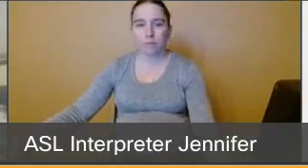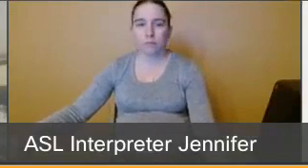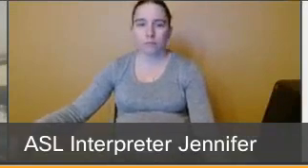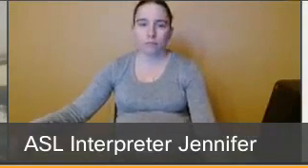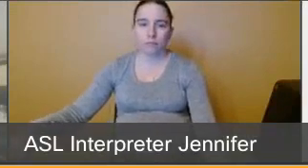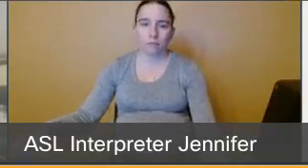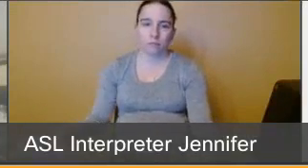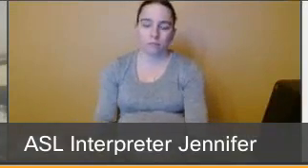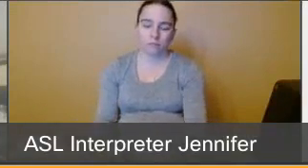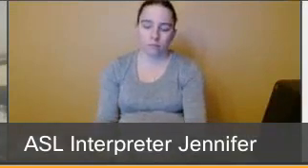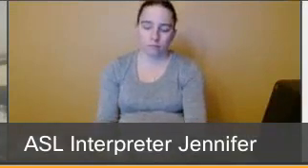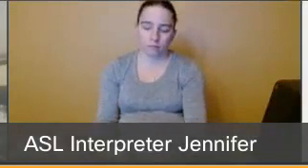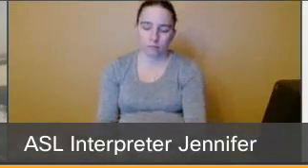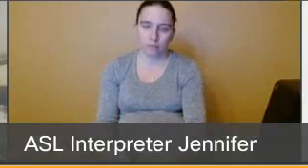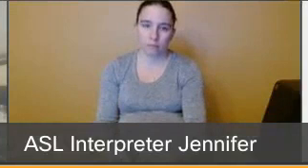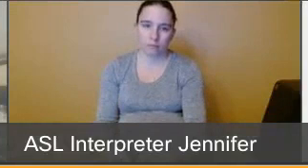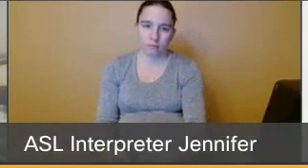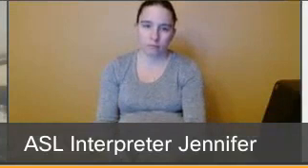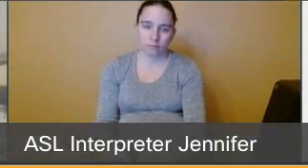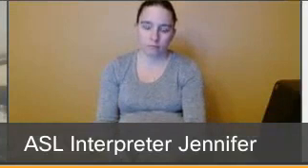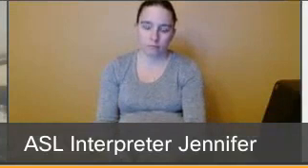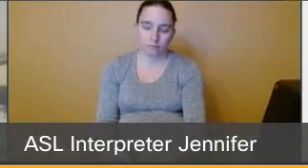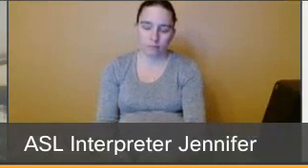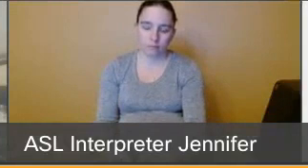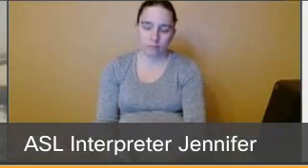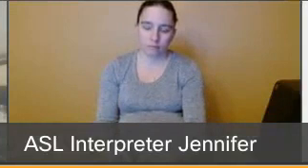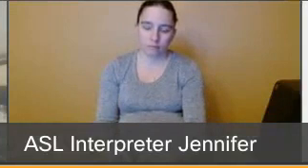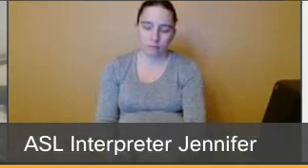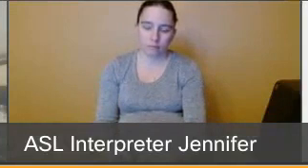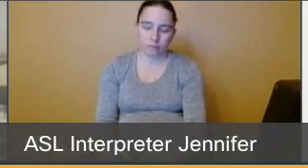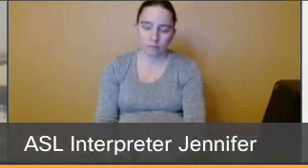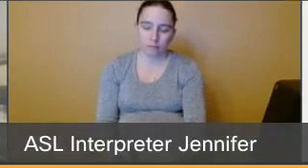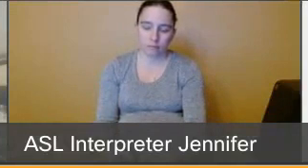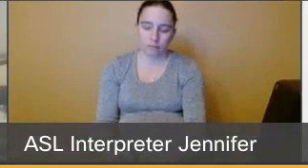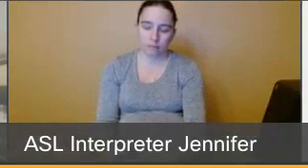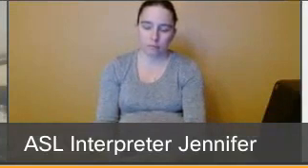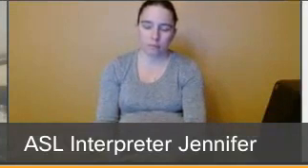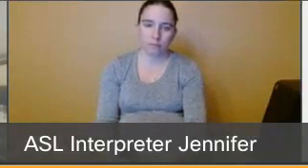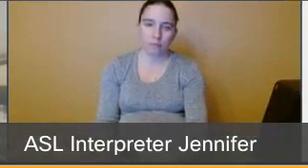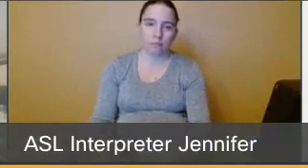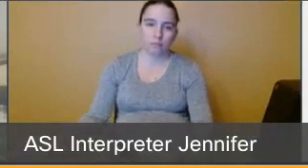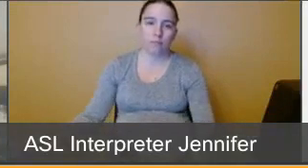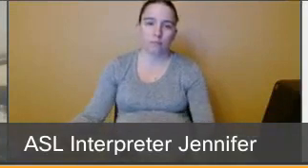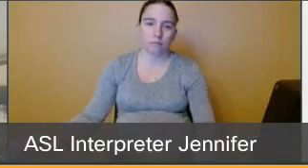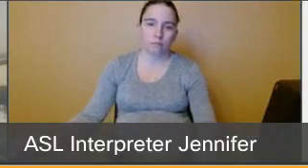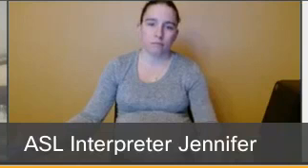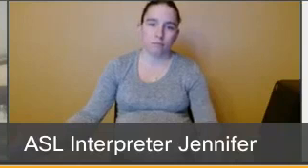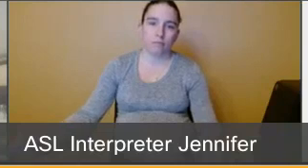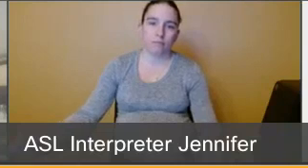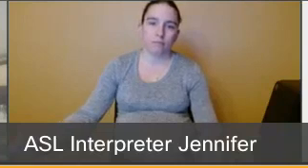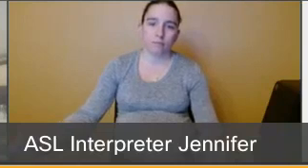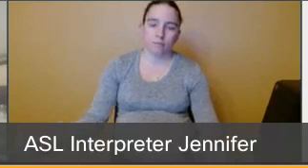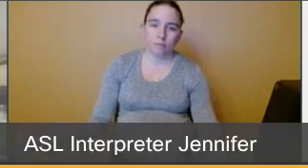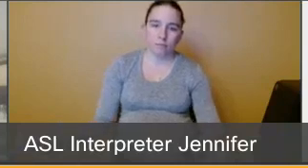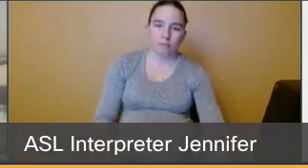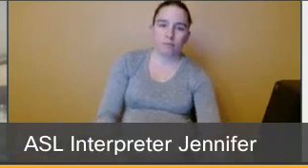be in the process of implementing, receiving and then distributing the monies from Medicaid for